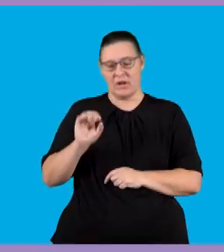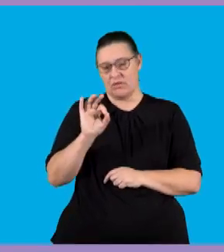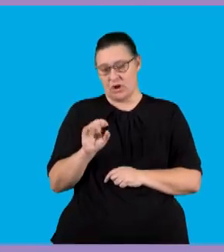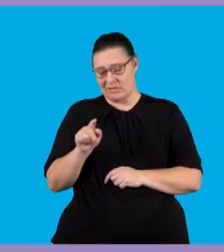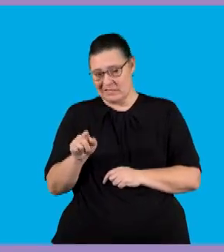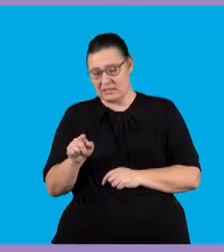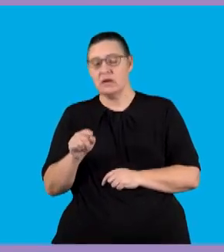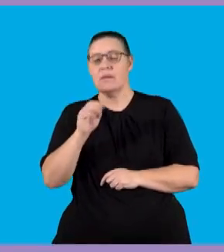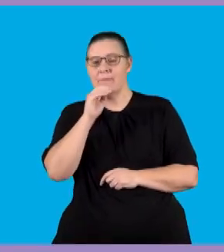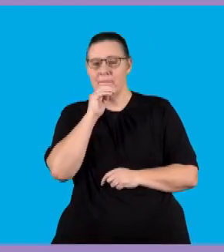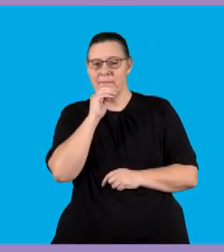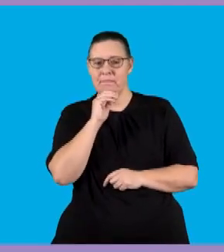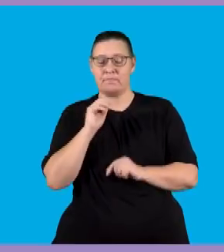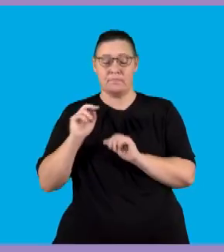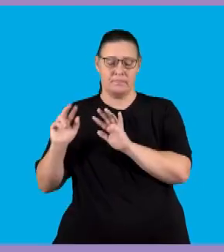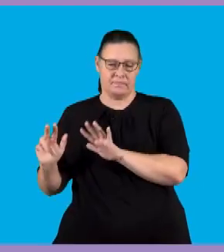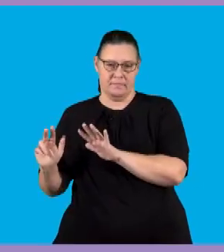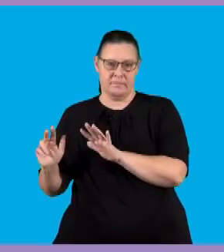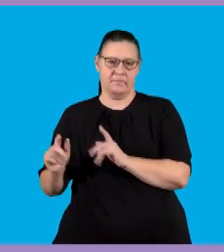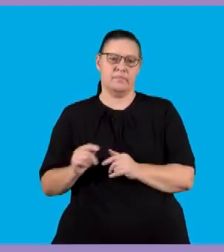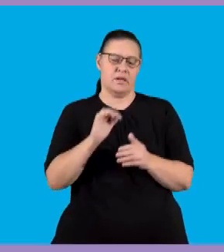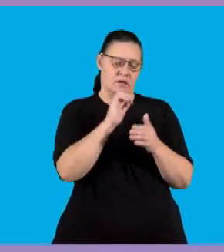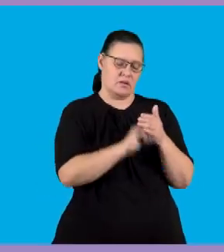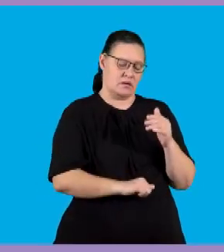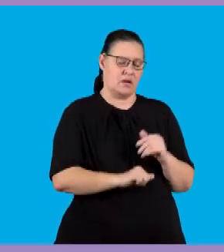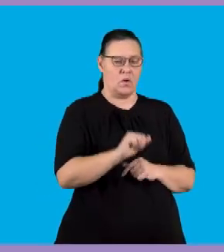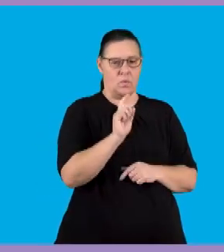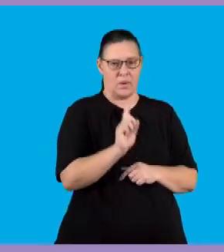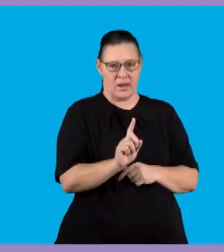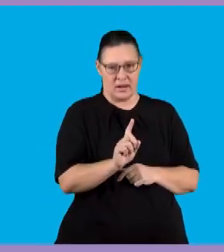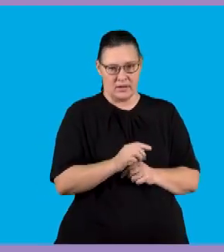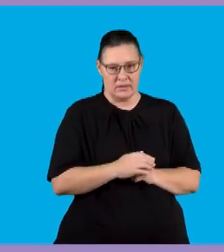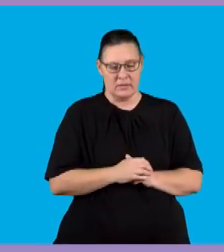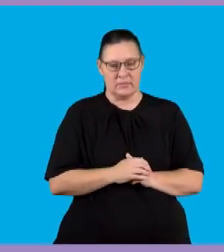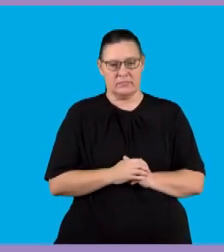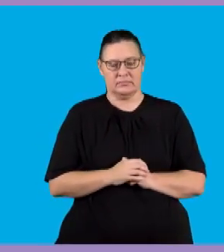term? The third term. So our third term here is 8. So we are going to